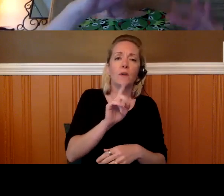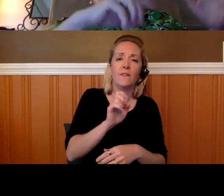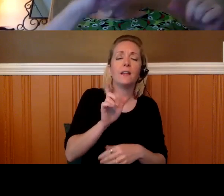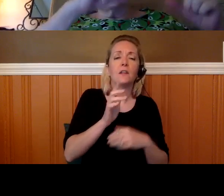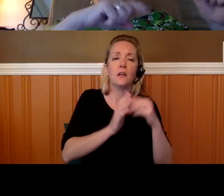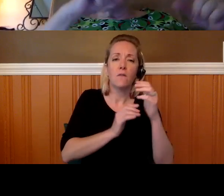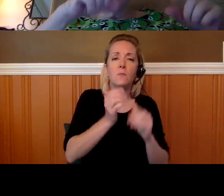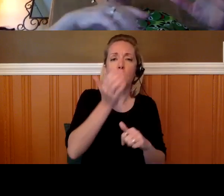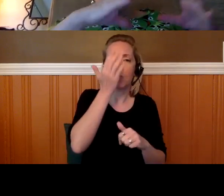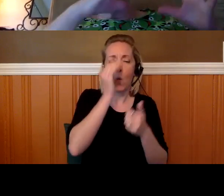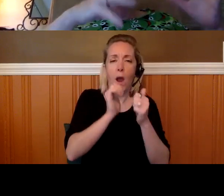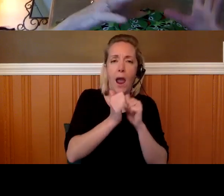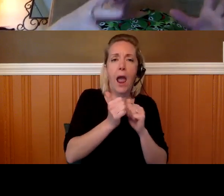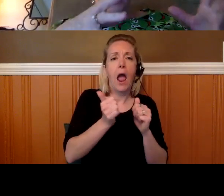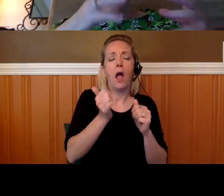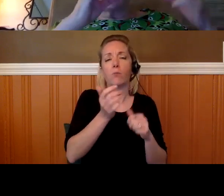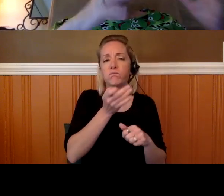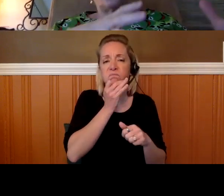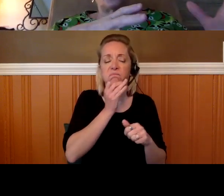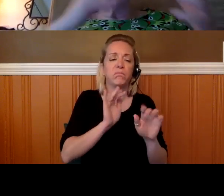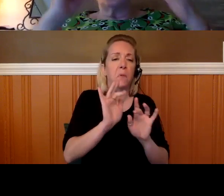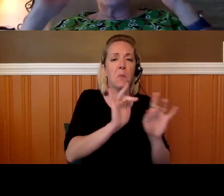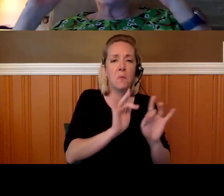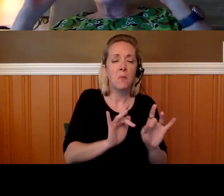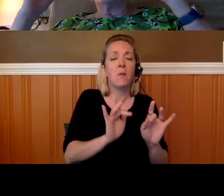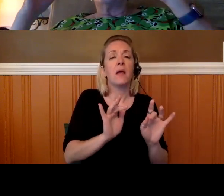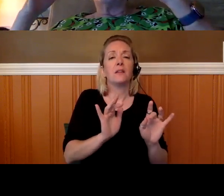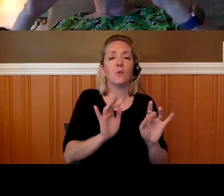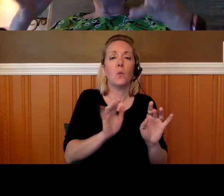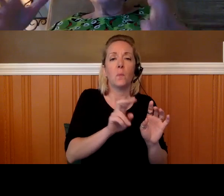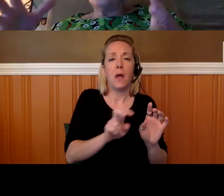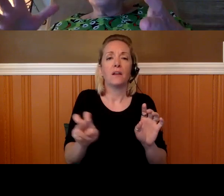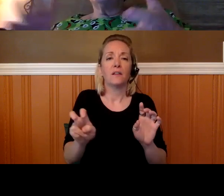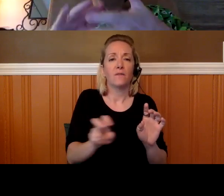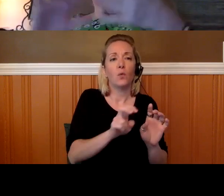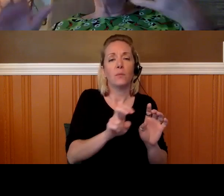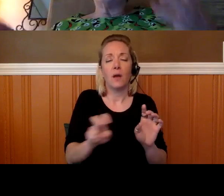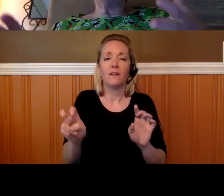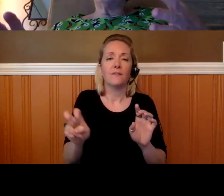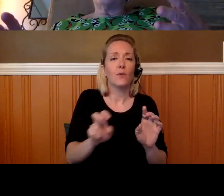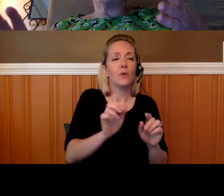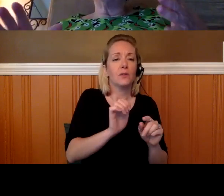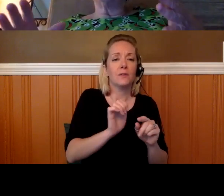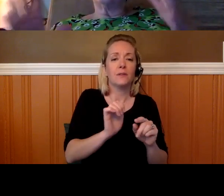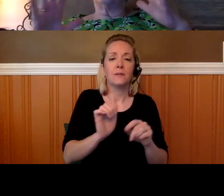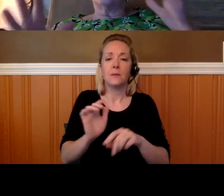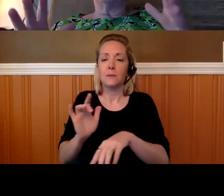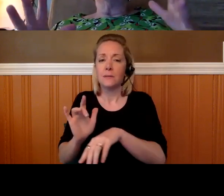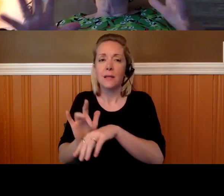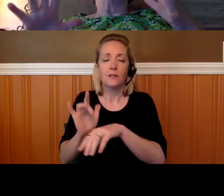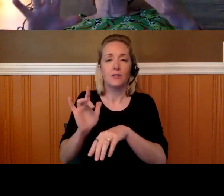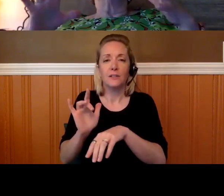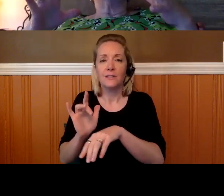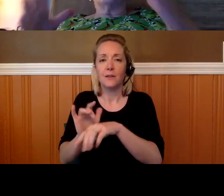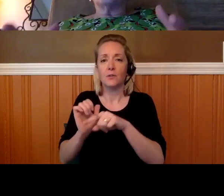it. She could use it. She was fluent with it. But the new one we needed, and finally we had to just say, okay, we've worked with the new